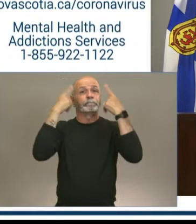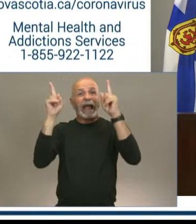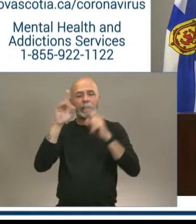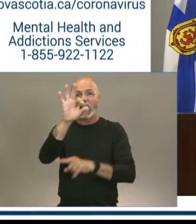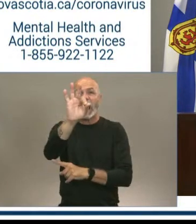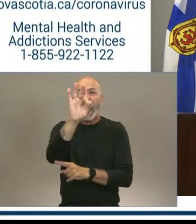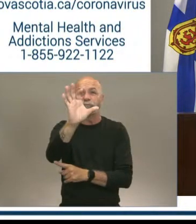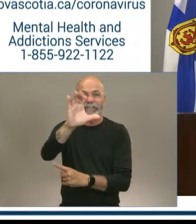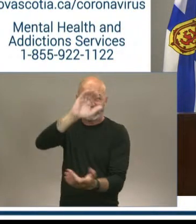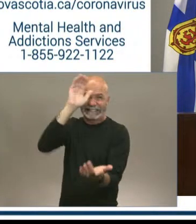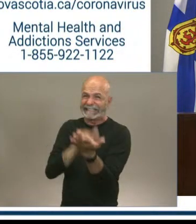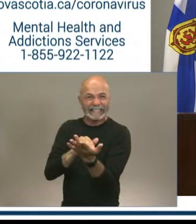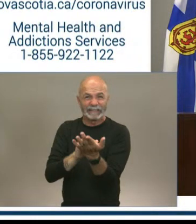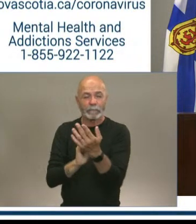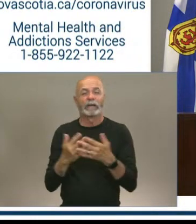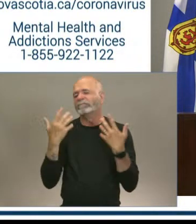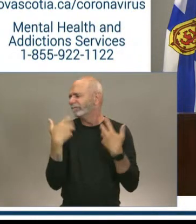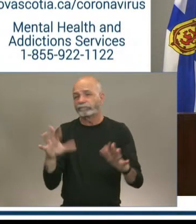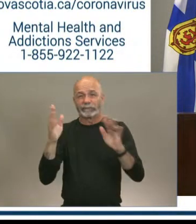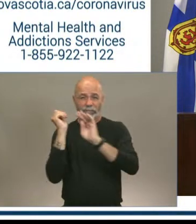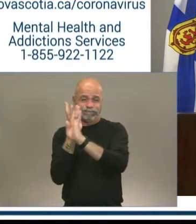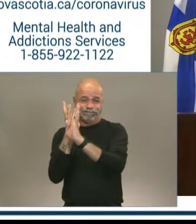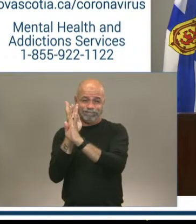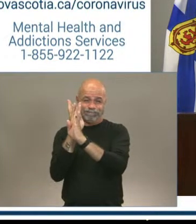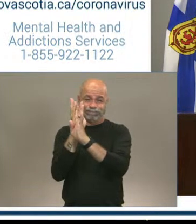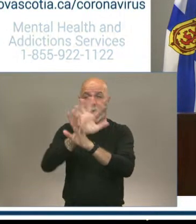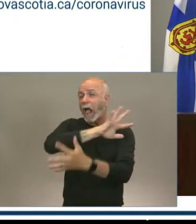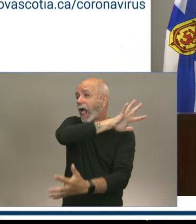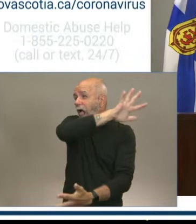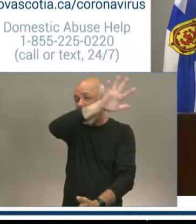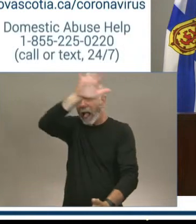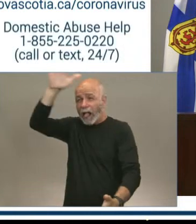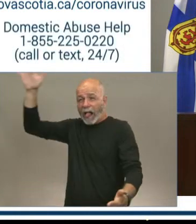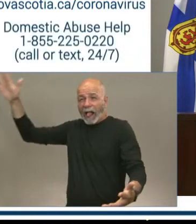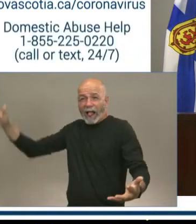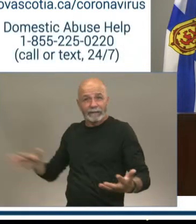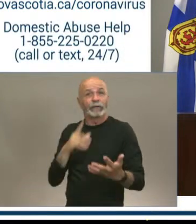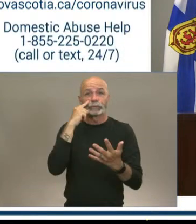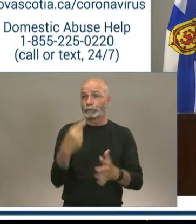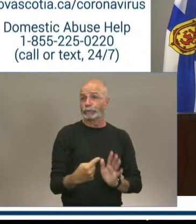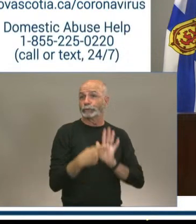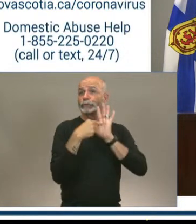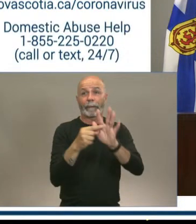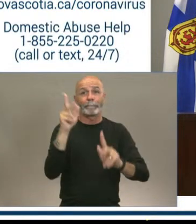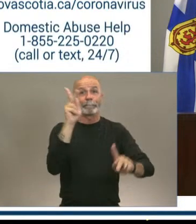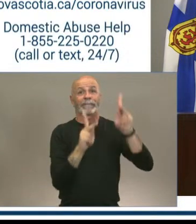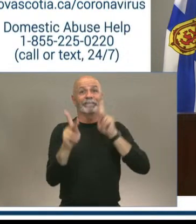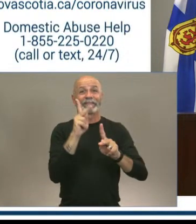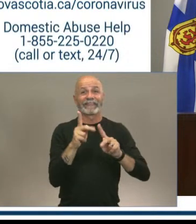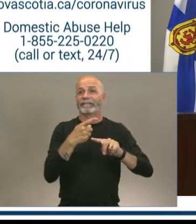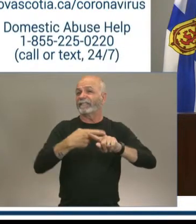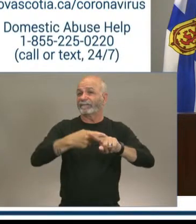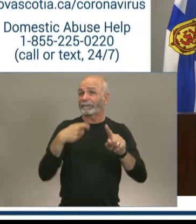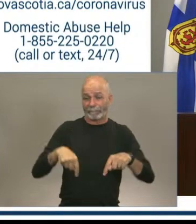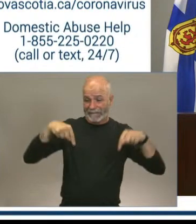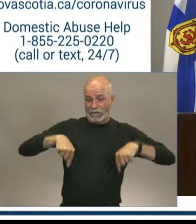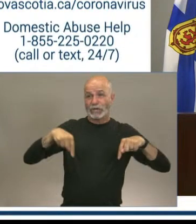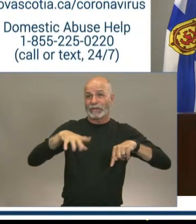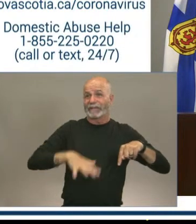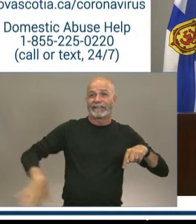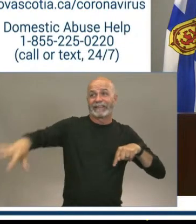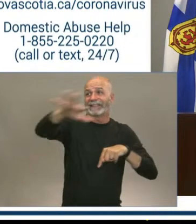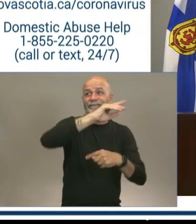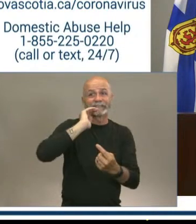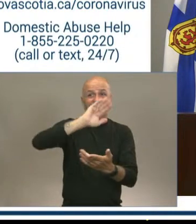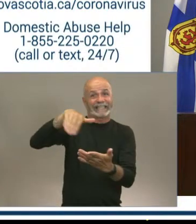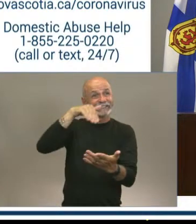arms. So I want to bring in some people that are actually with us, joining us from the Convention Centre, some of the staff and people working there. So if we